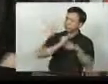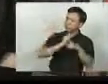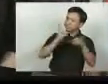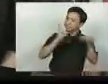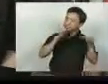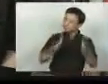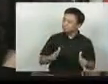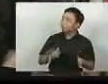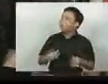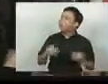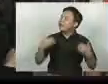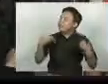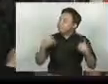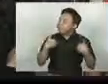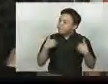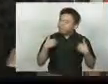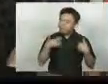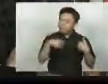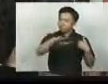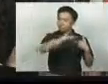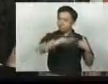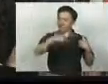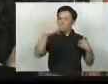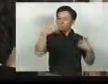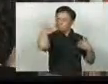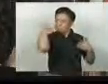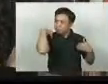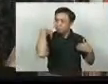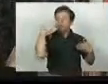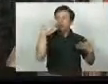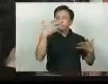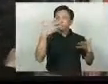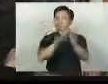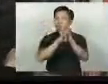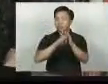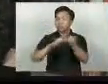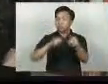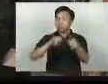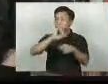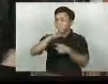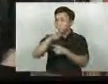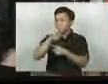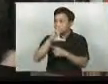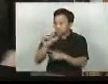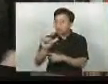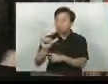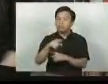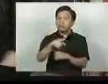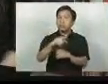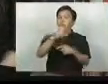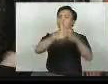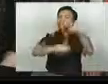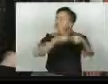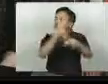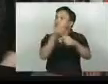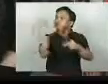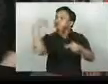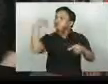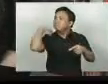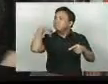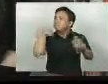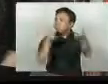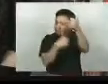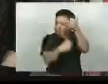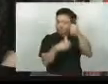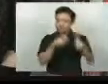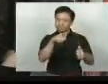to train several executives now. Jerry Ablasa of Globe before was my boss. He was our